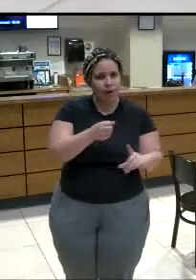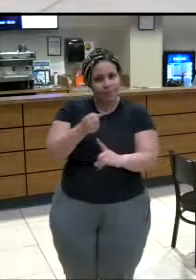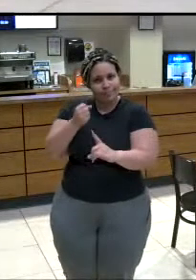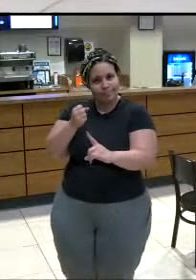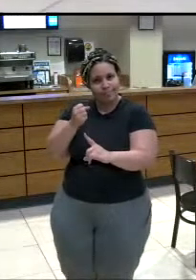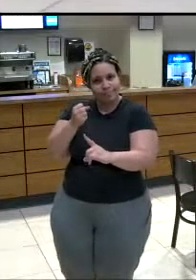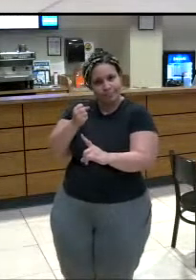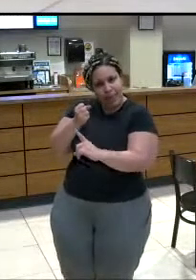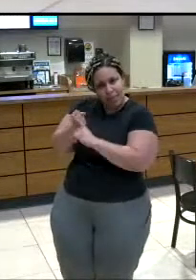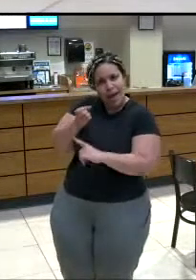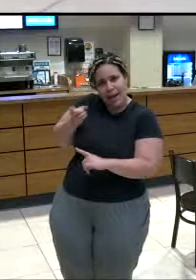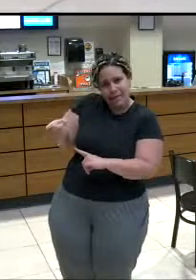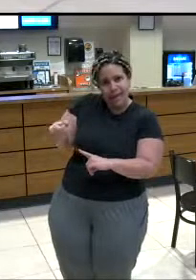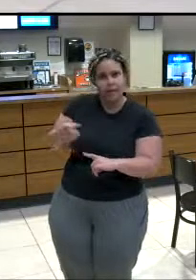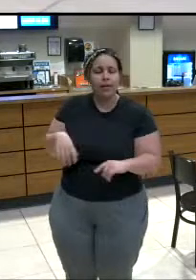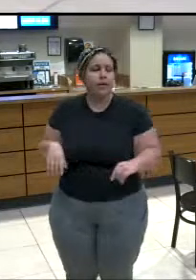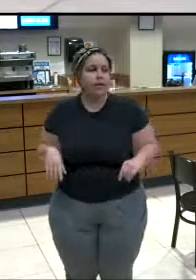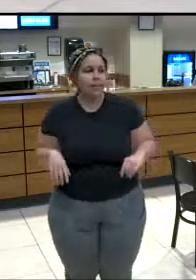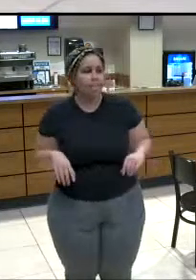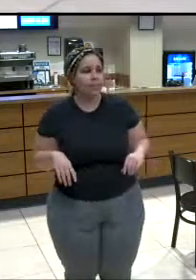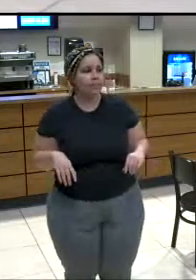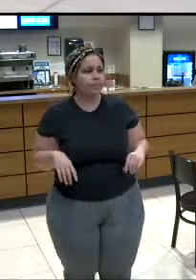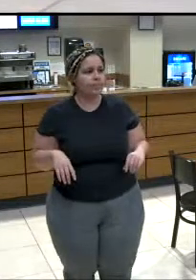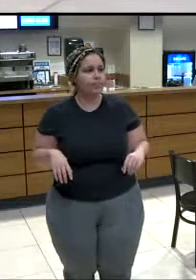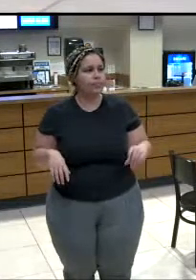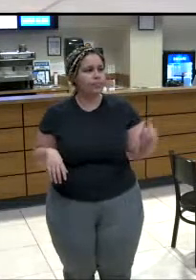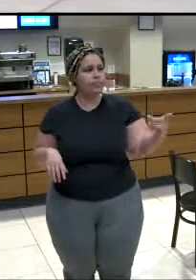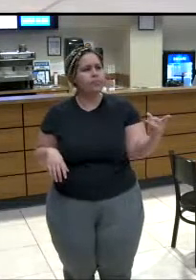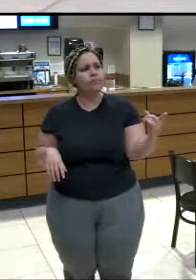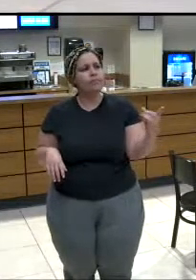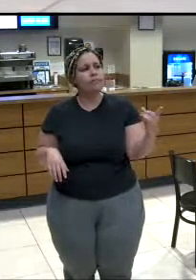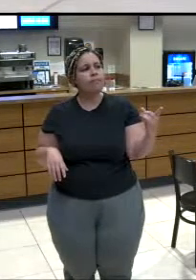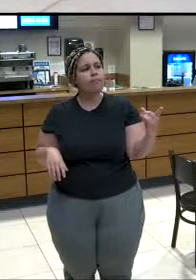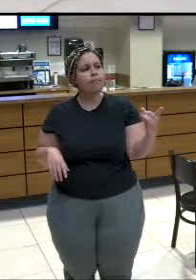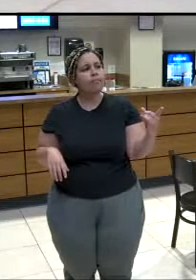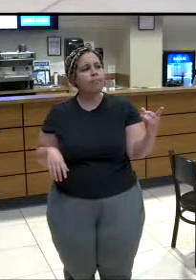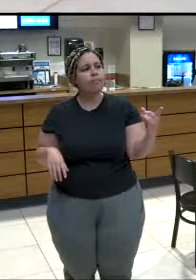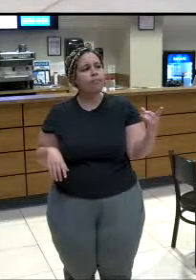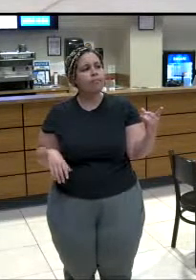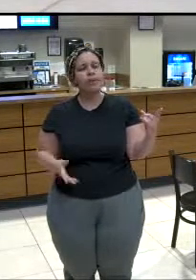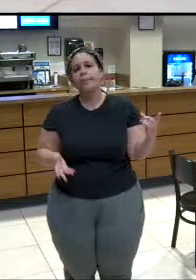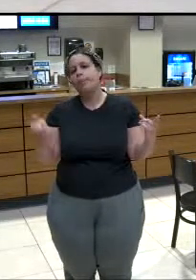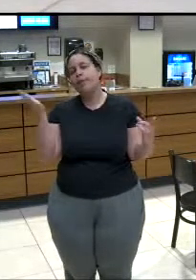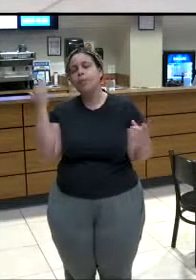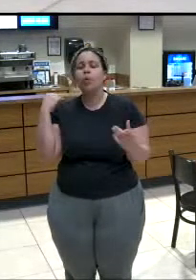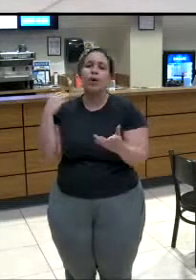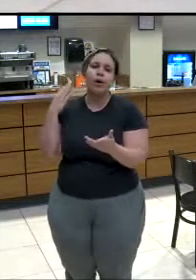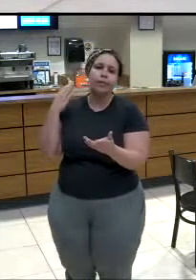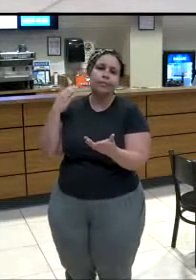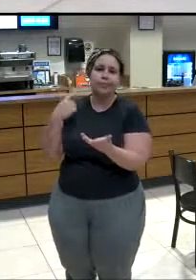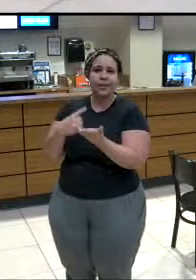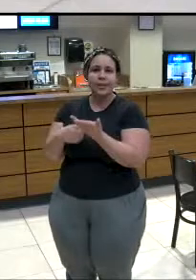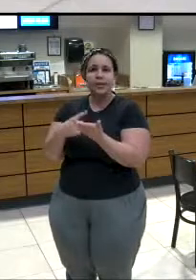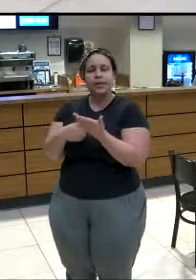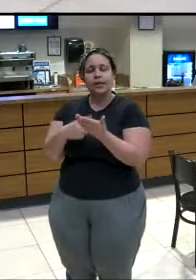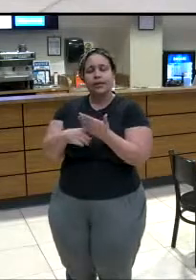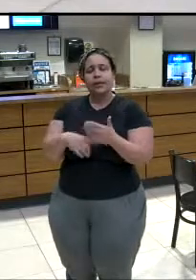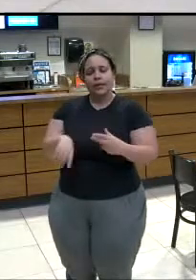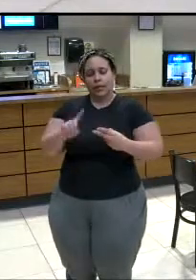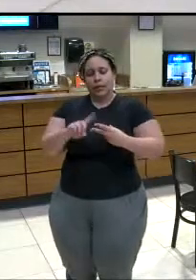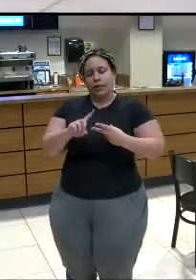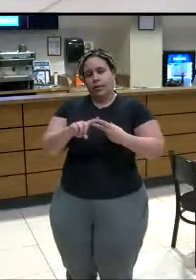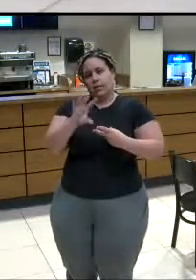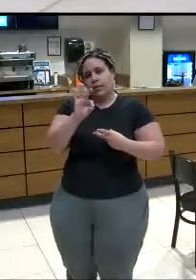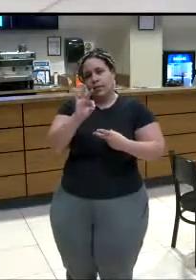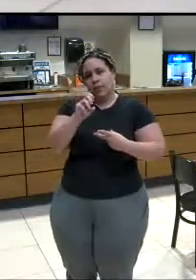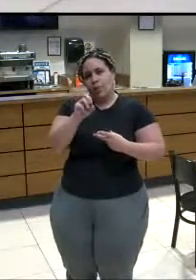So, Emily, is it almost, oops, we used to kind of talk about formative and summative. So the summative